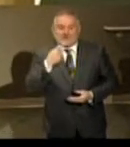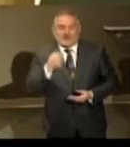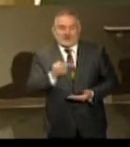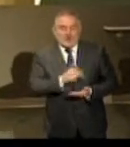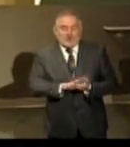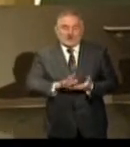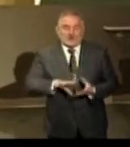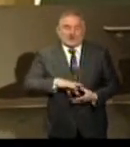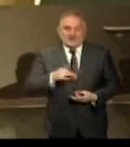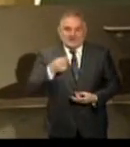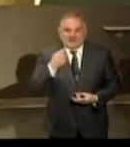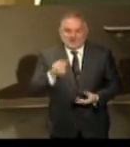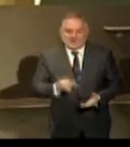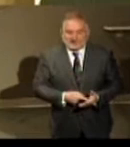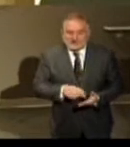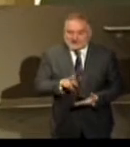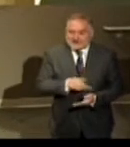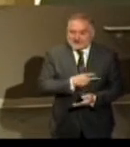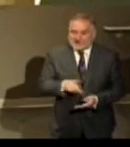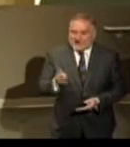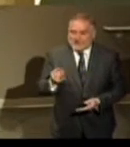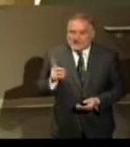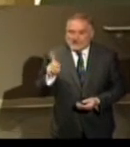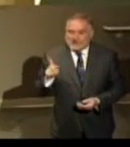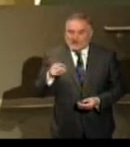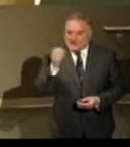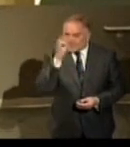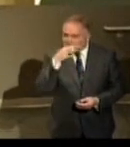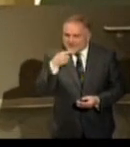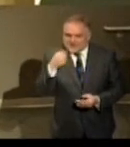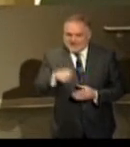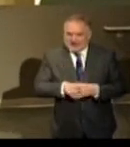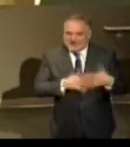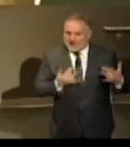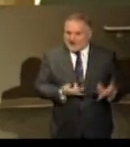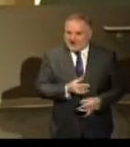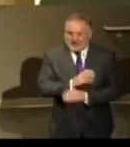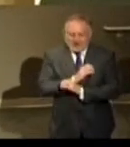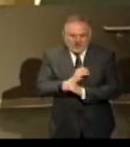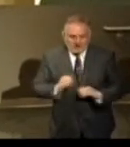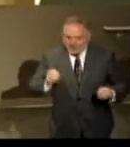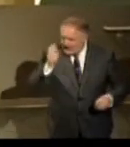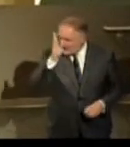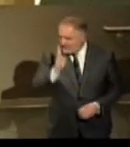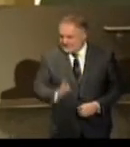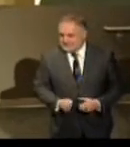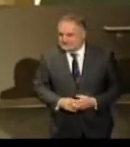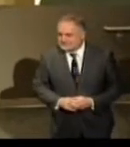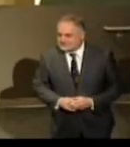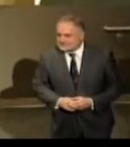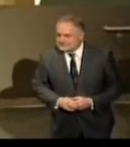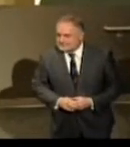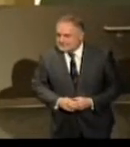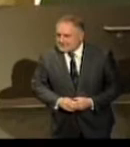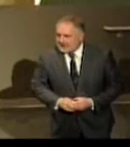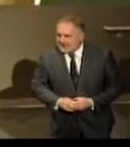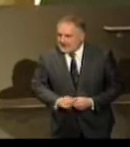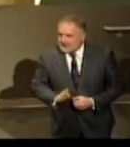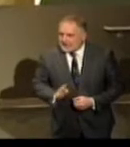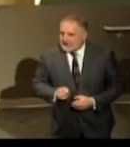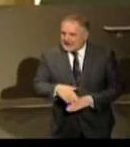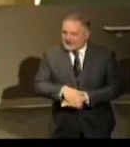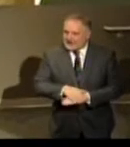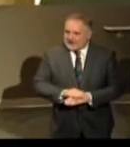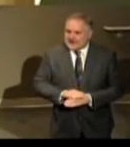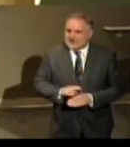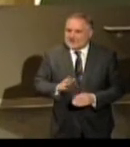Spirit said this in Psalm 14:1, the fool has said in his heart, no God. Now, our English Bible says